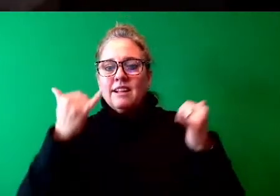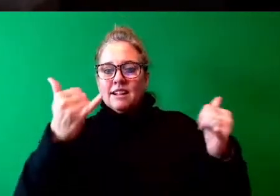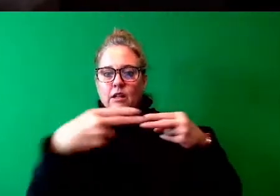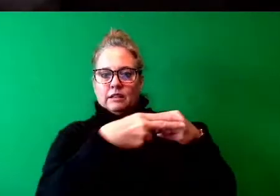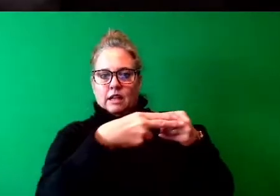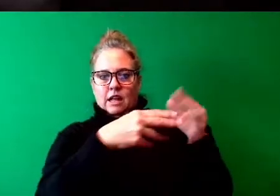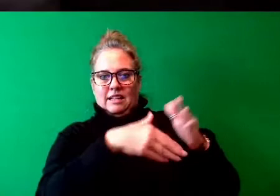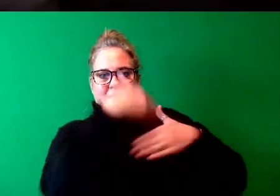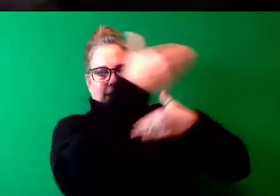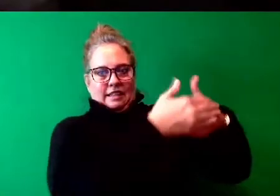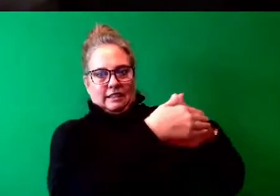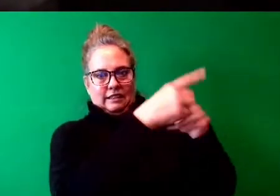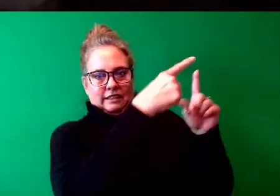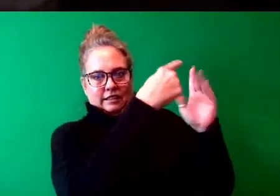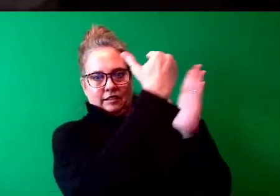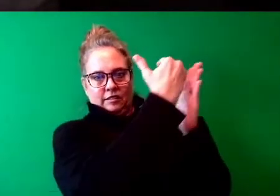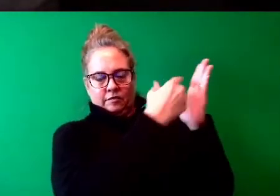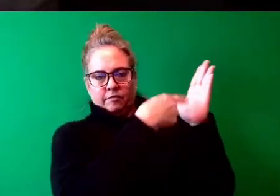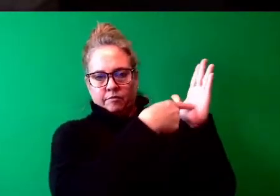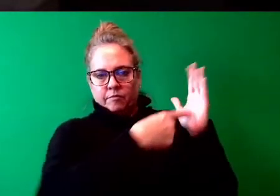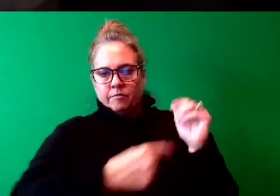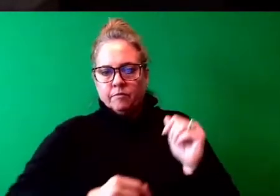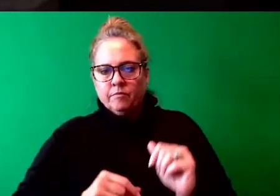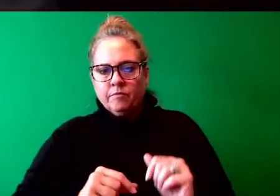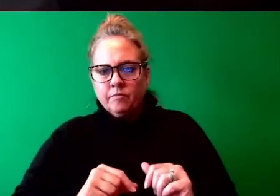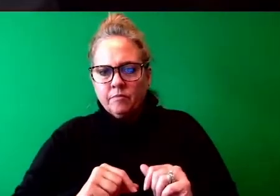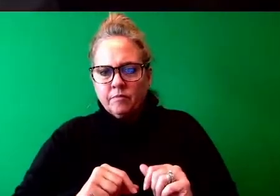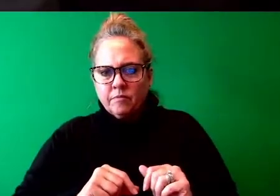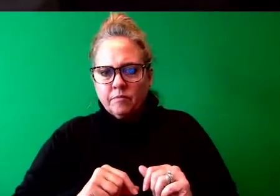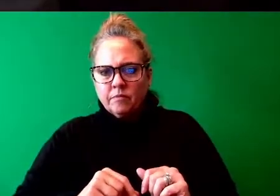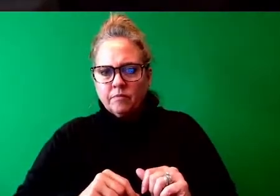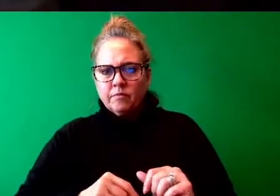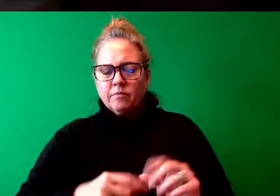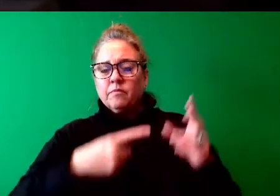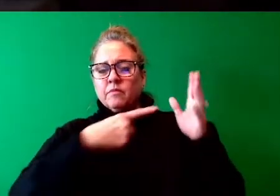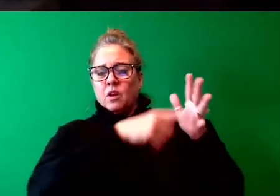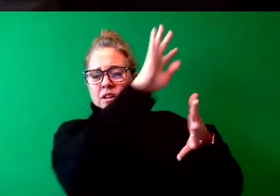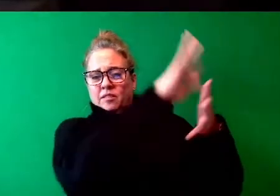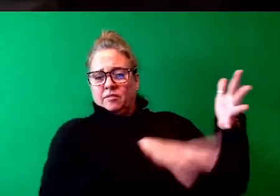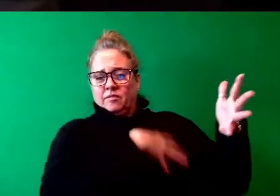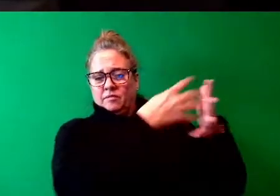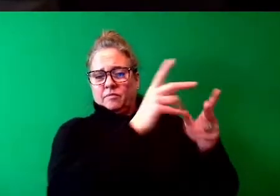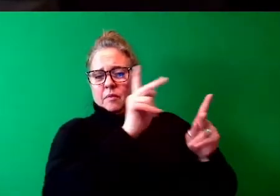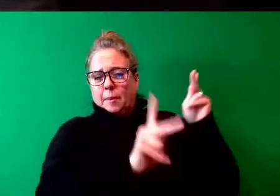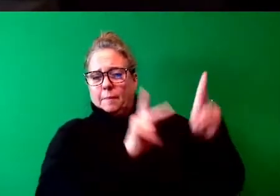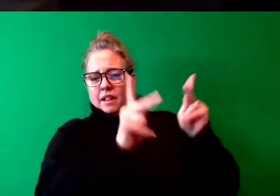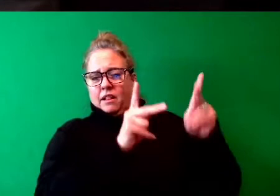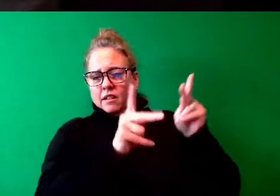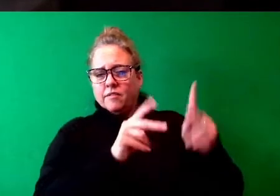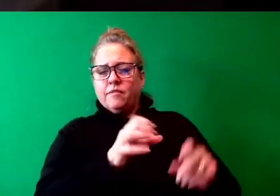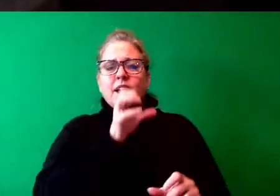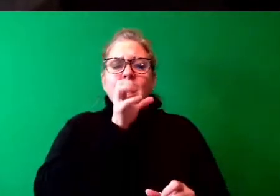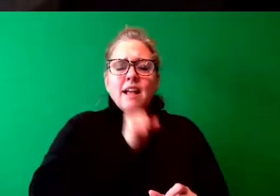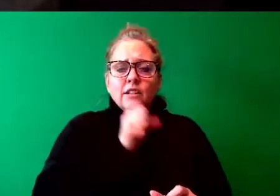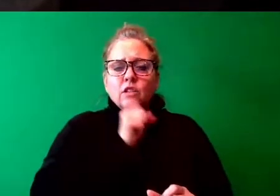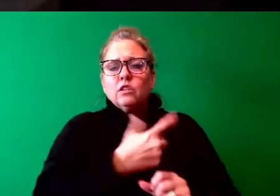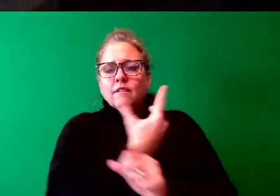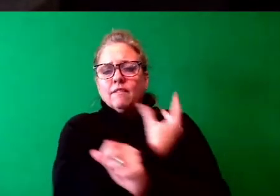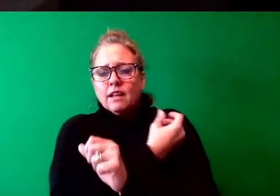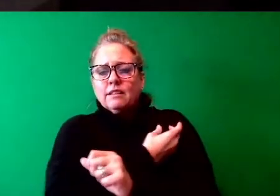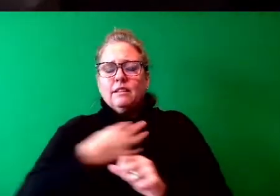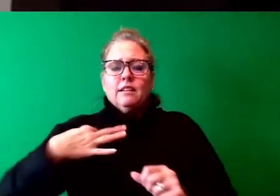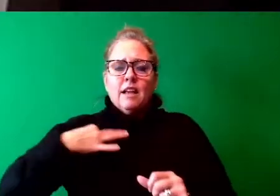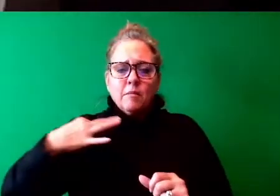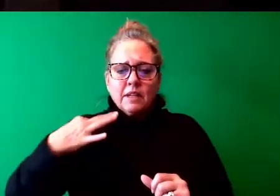We did want to include case demographics. So what we're showing here is a case incidence by age group. We divided the age groups for